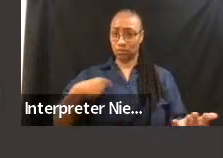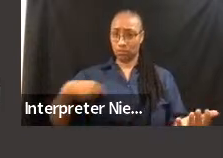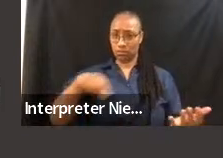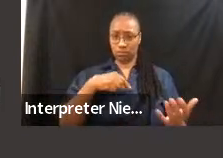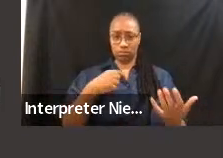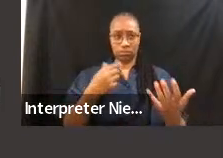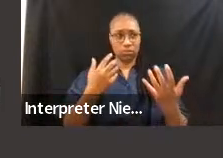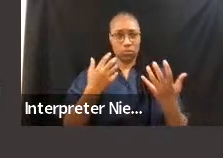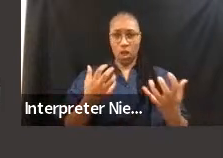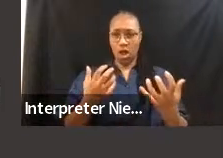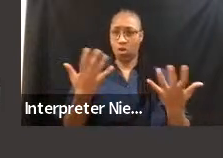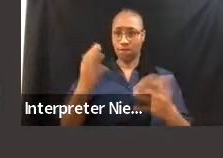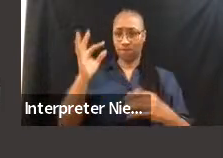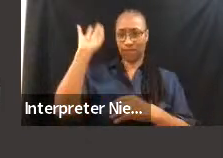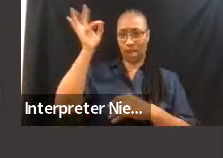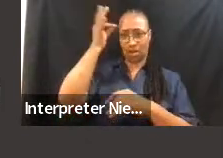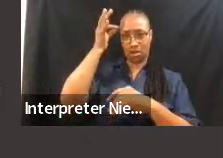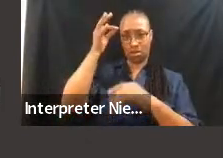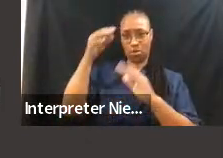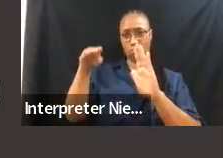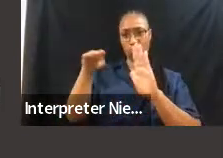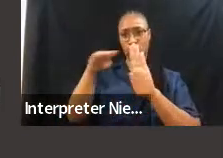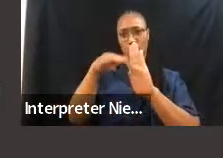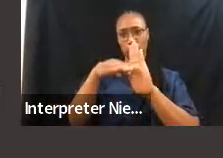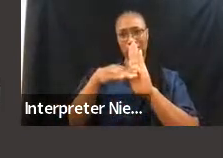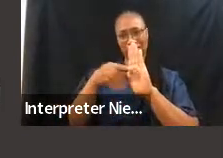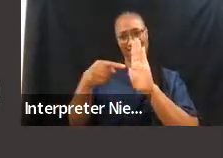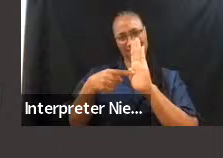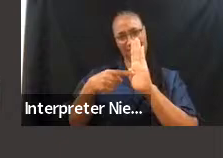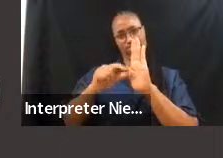is available in every healthcare facility.